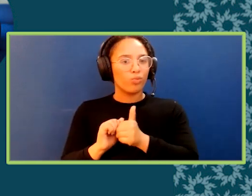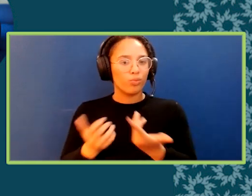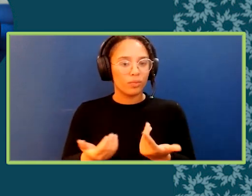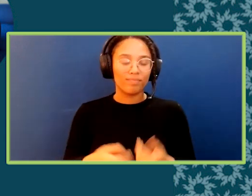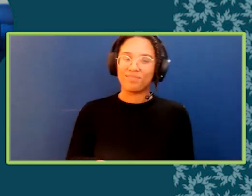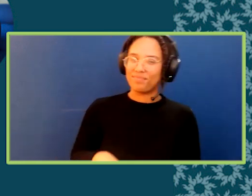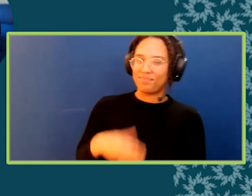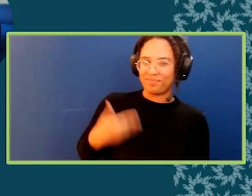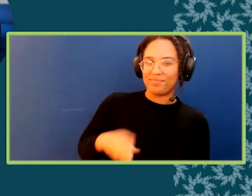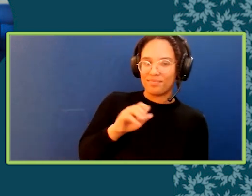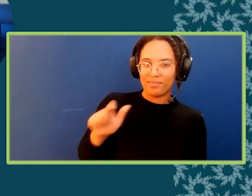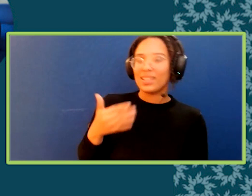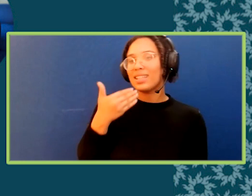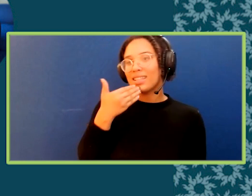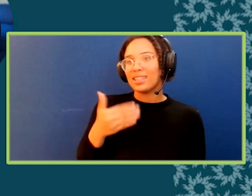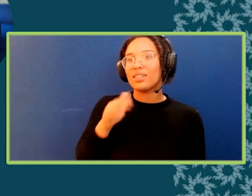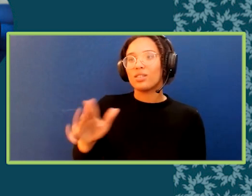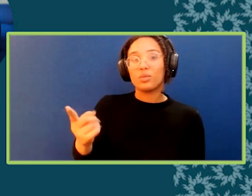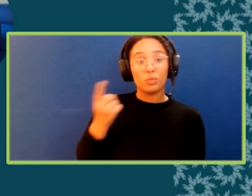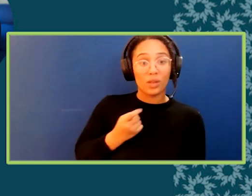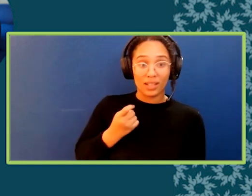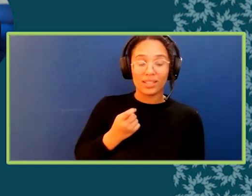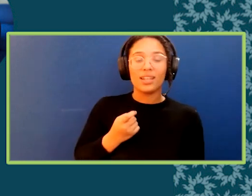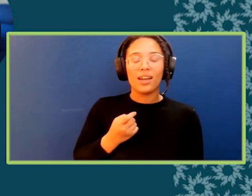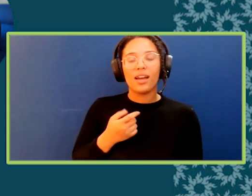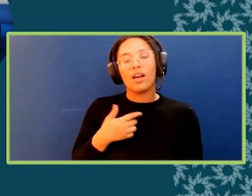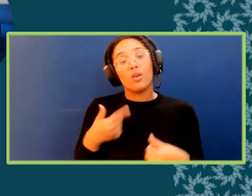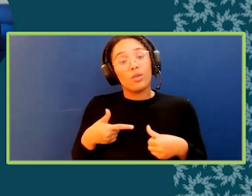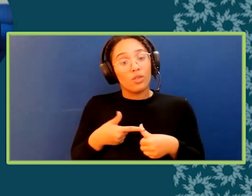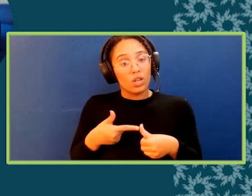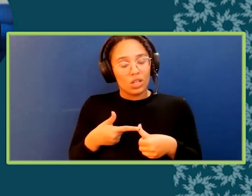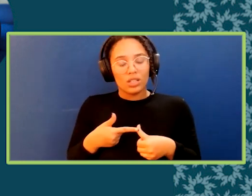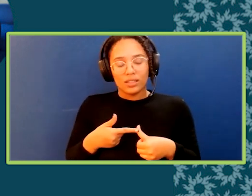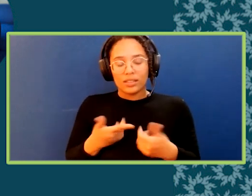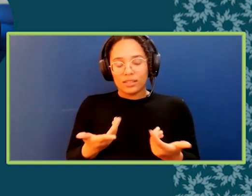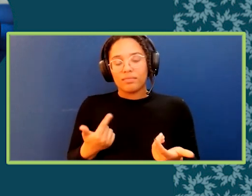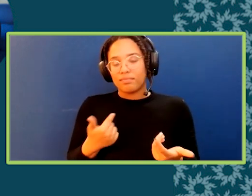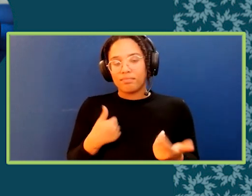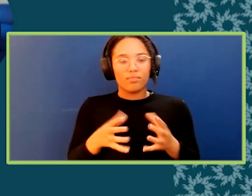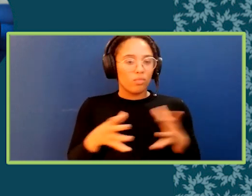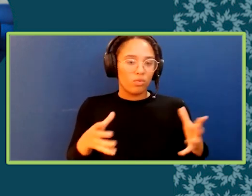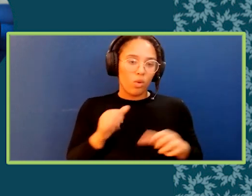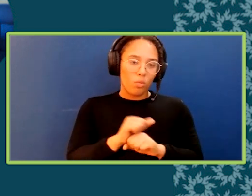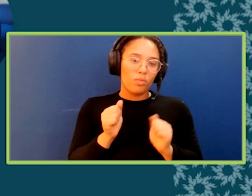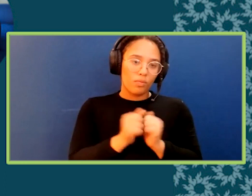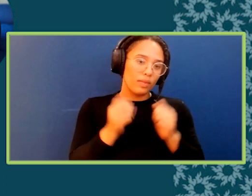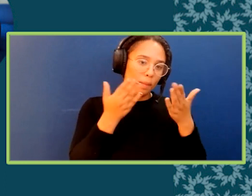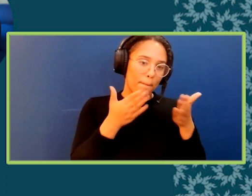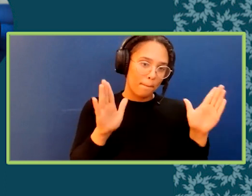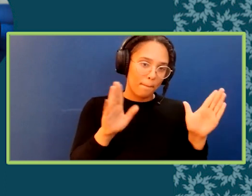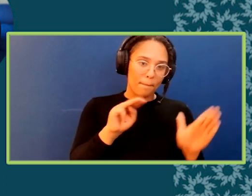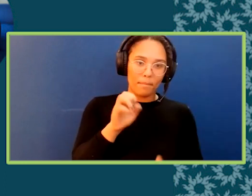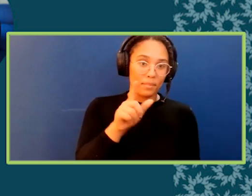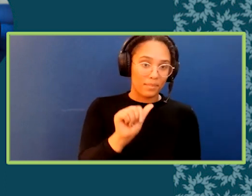Minal. Thank you so much for that question, Lindsey. One, I would say that I do a lot of work with public media, and this is